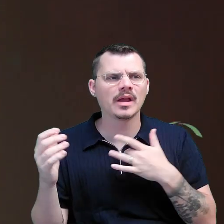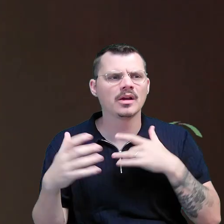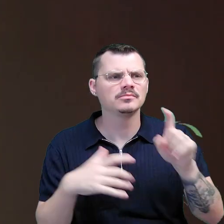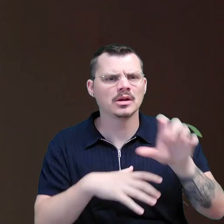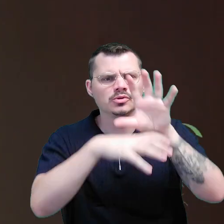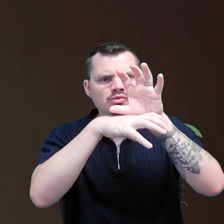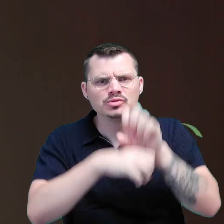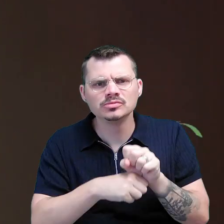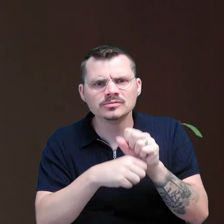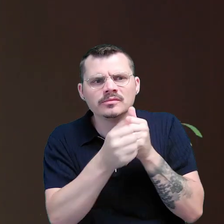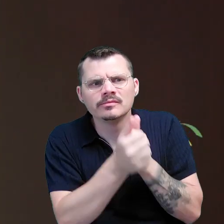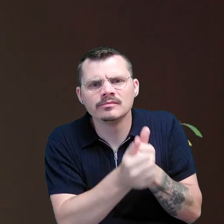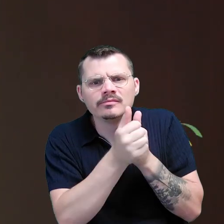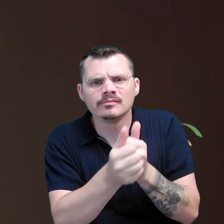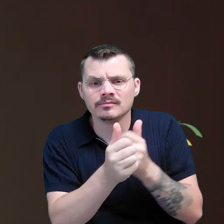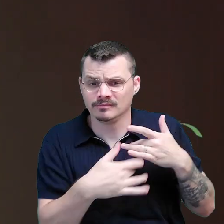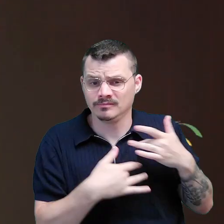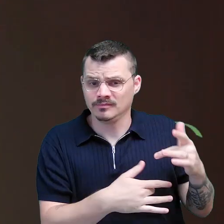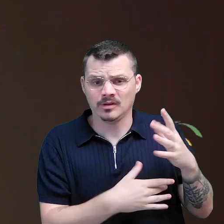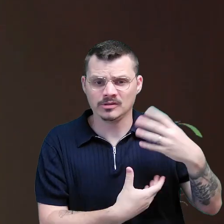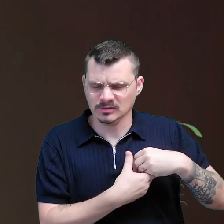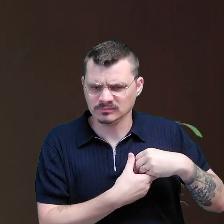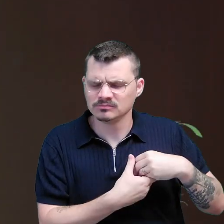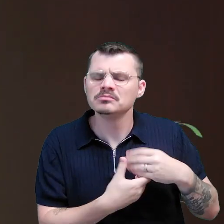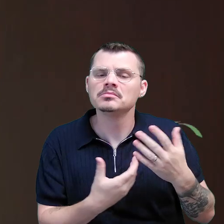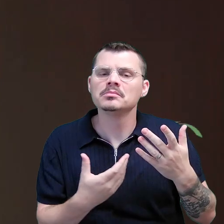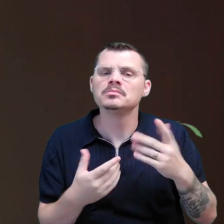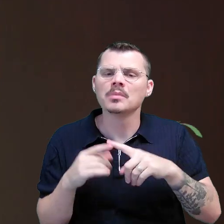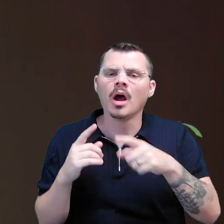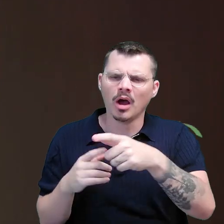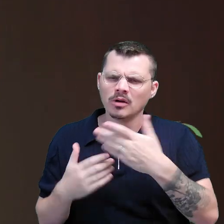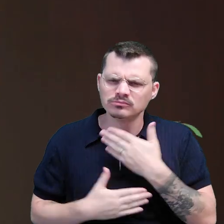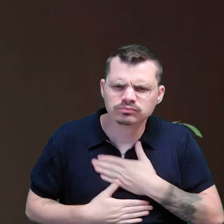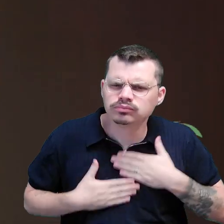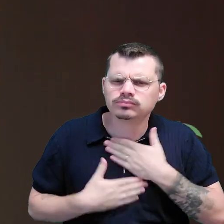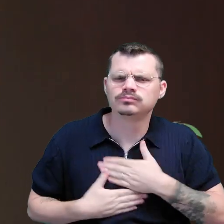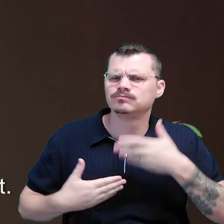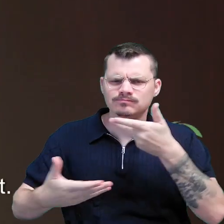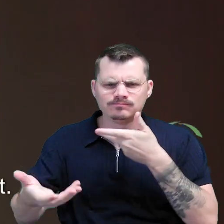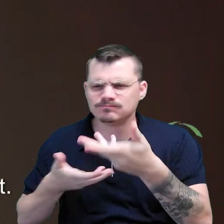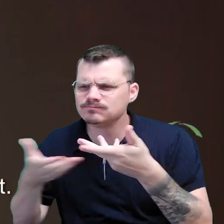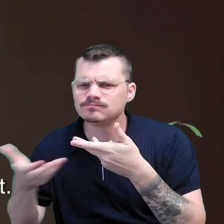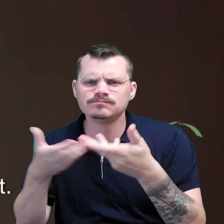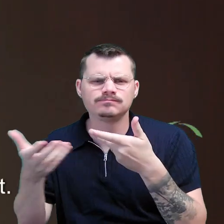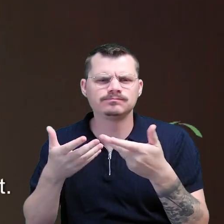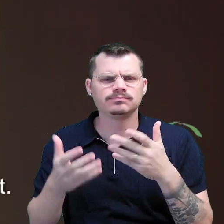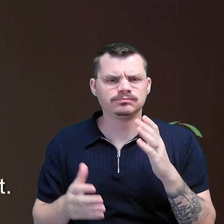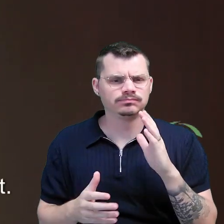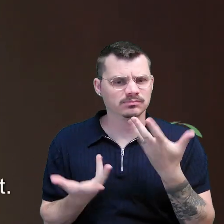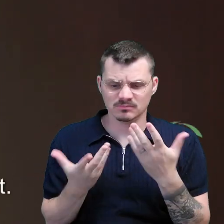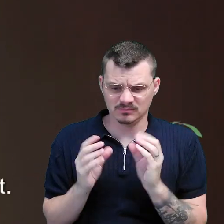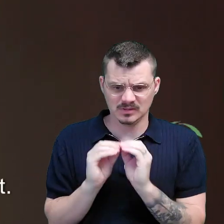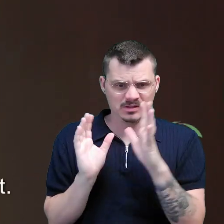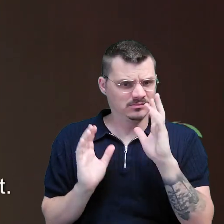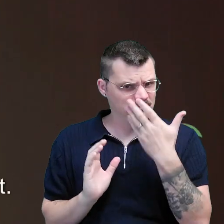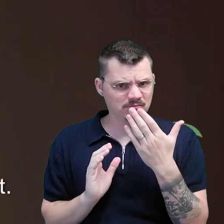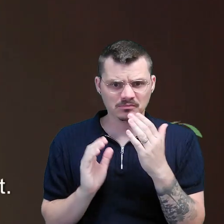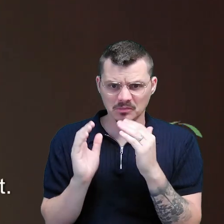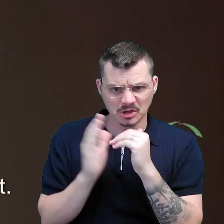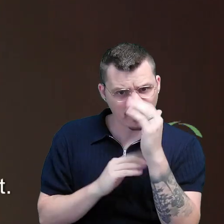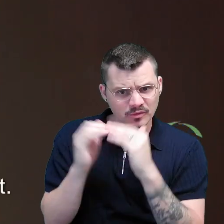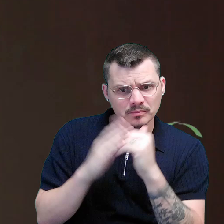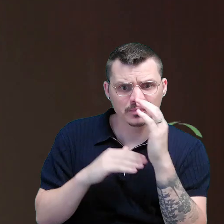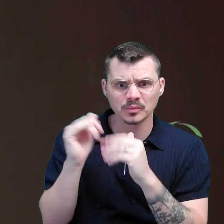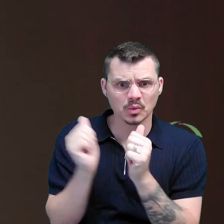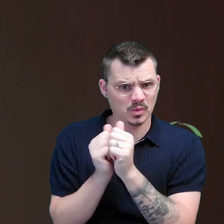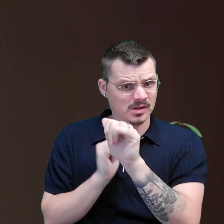ritualistic activities at all. He's clearly enjoying the engagement. He clearly feels really comfortable